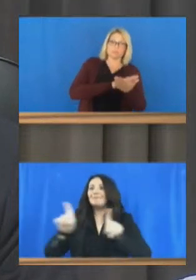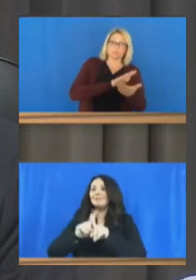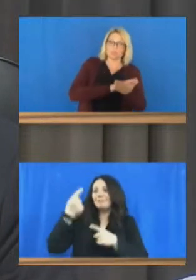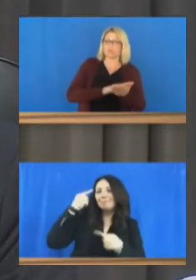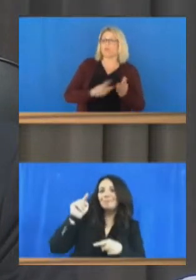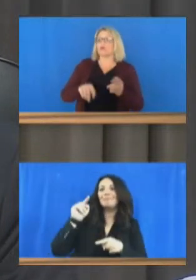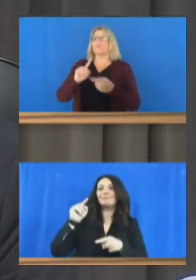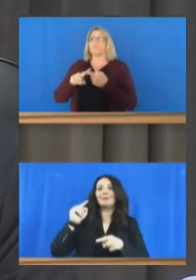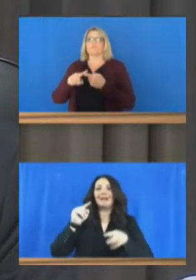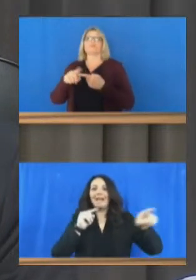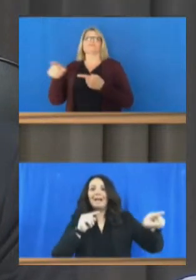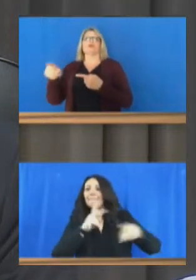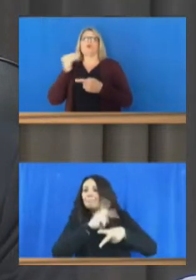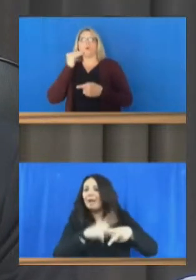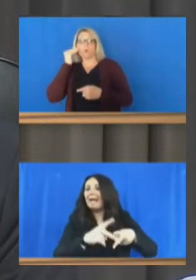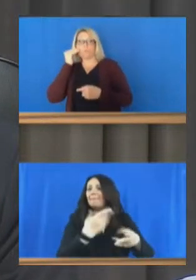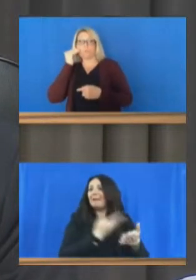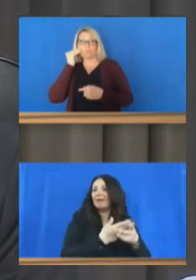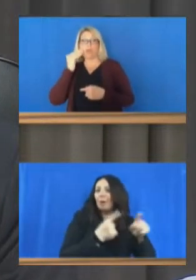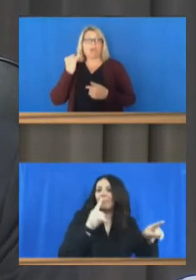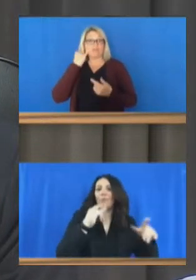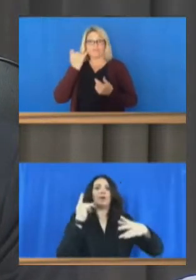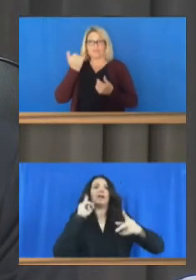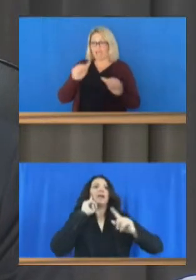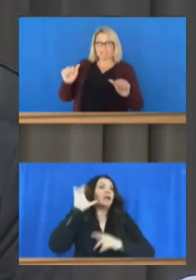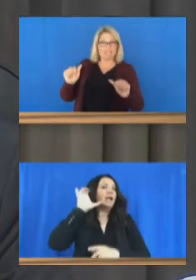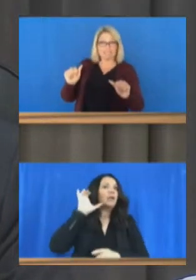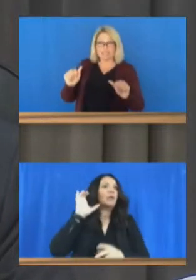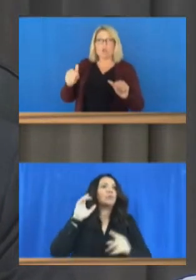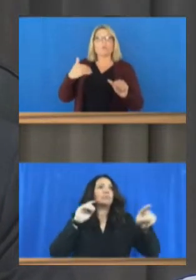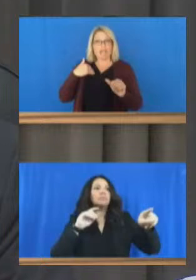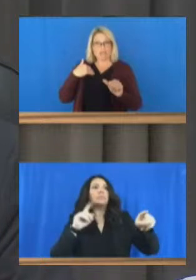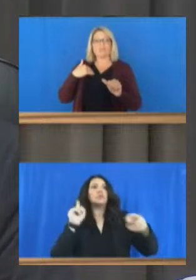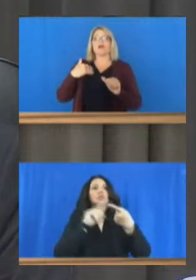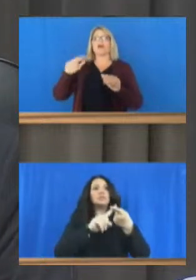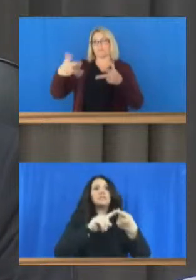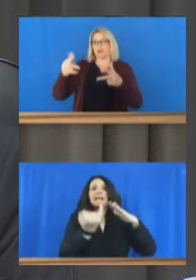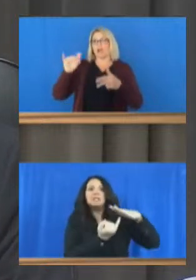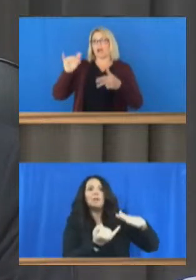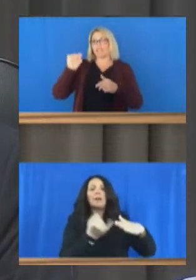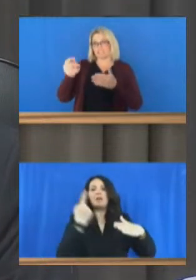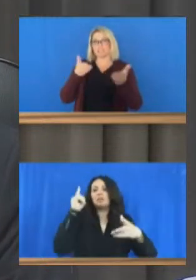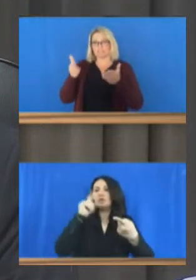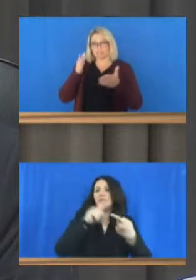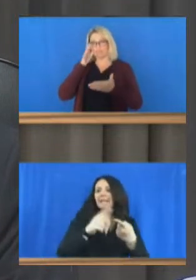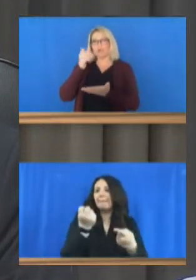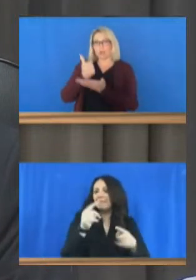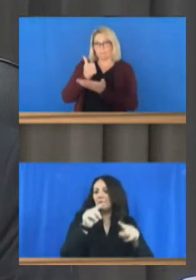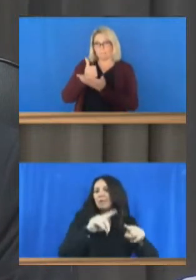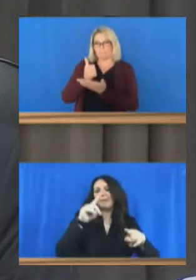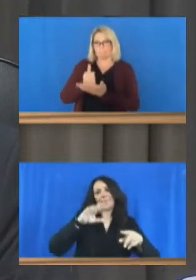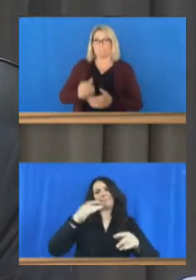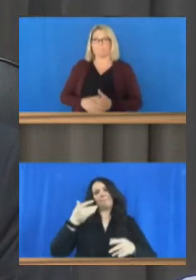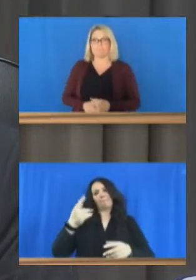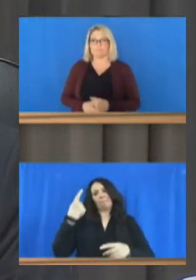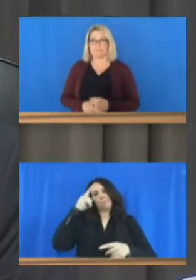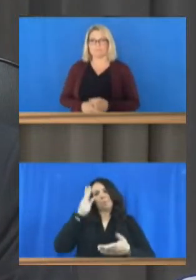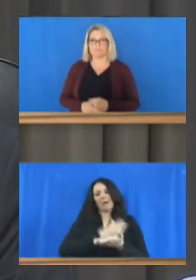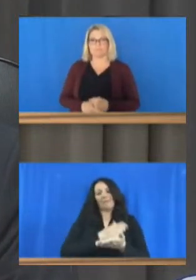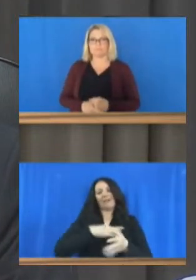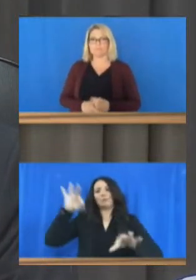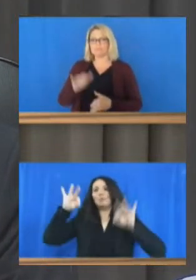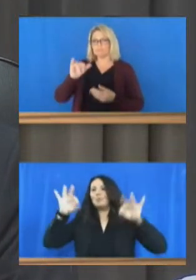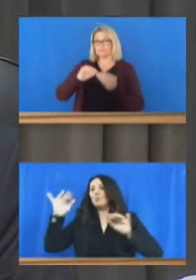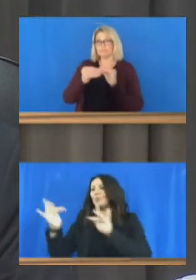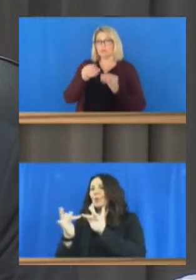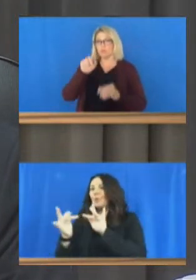services myself. All our planning and the experience we've gained this year continues to allow us to have a coordinated response across the entire education